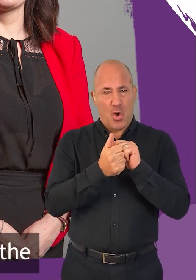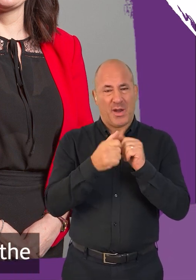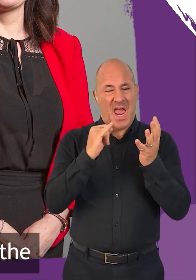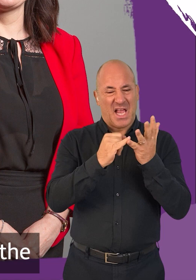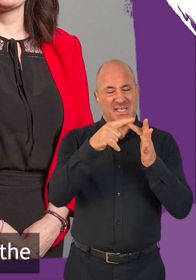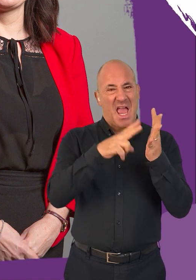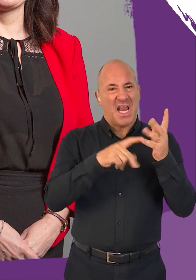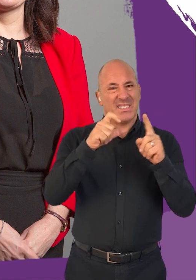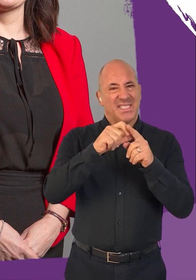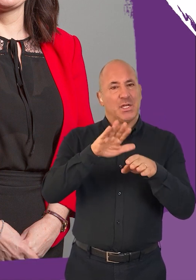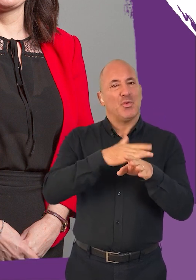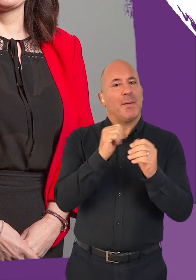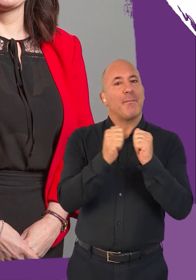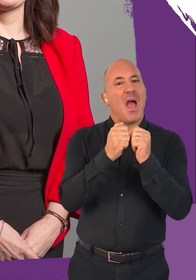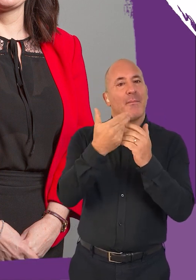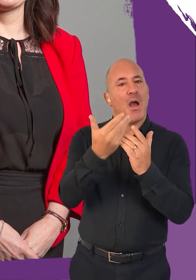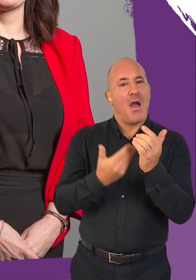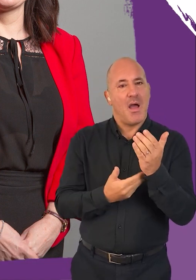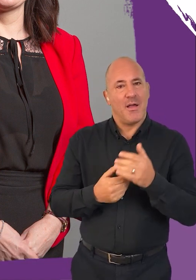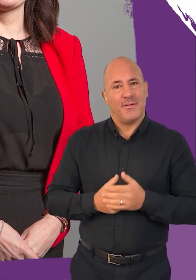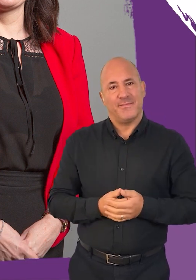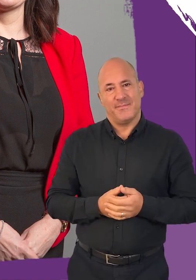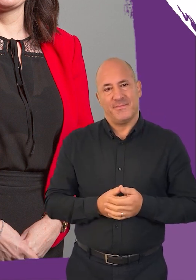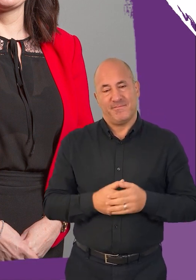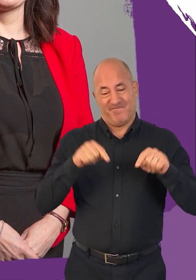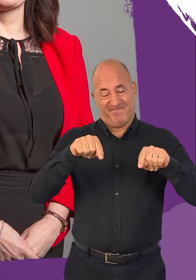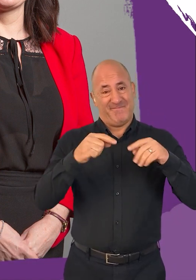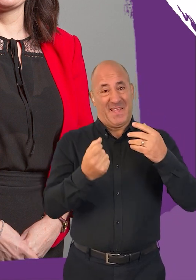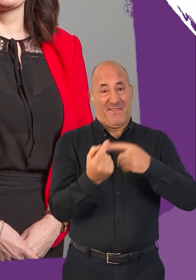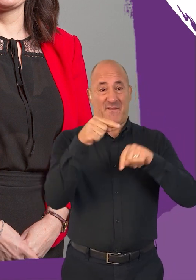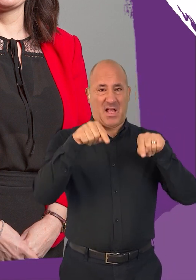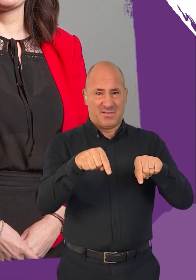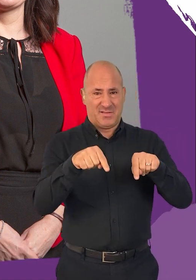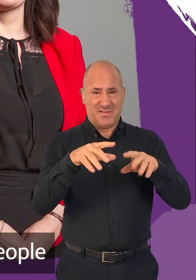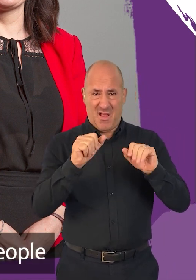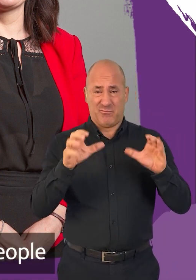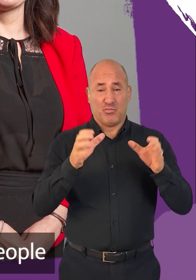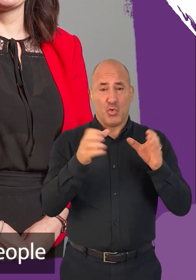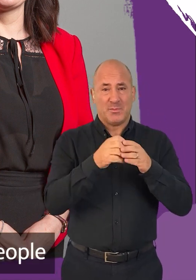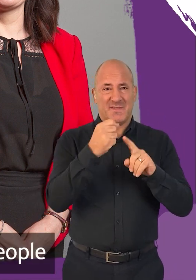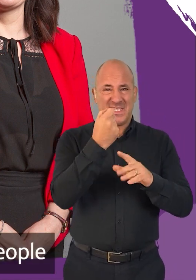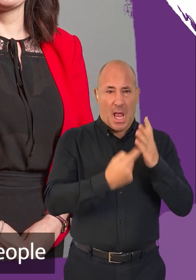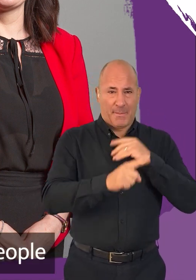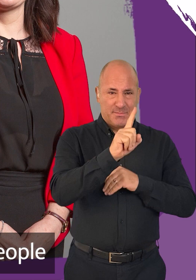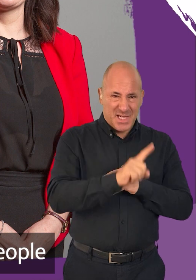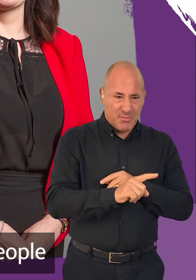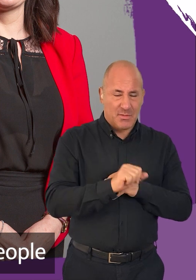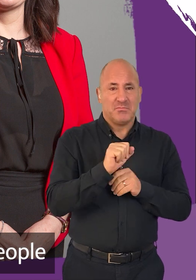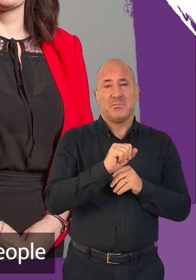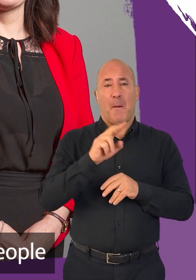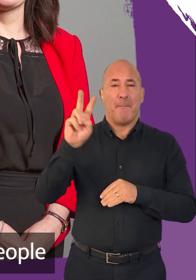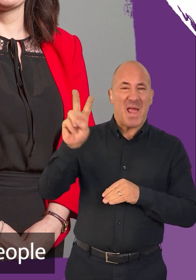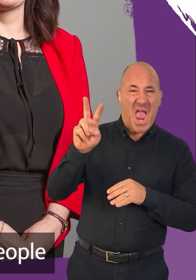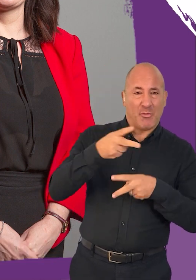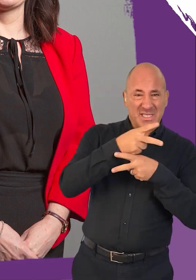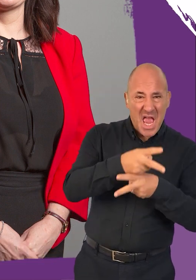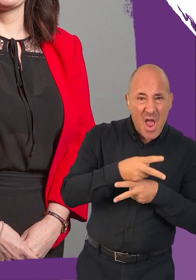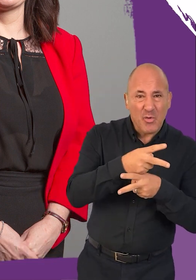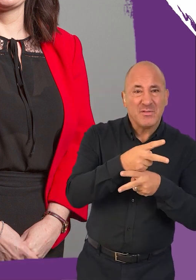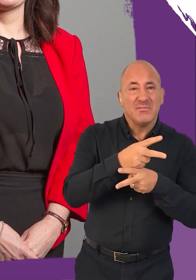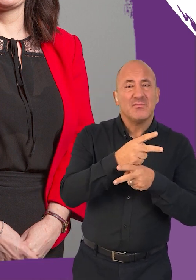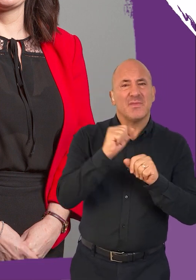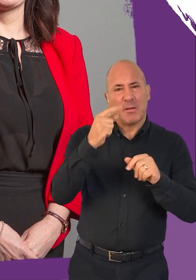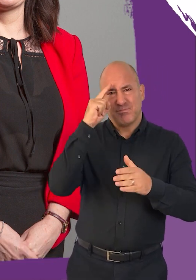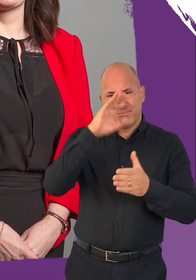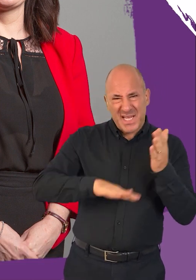Children's Partnership on the SEND Send Green Paper. The event featured groups of disabled people and